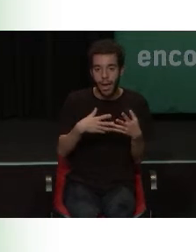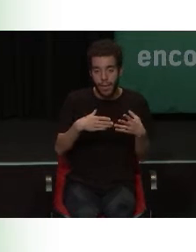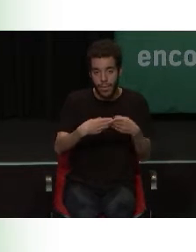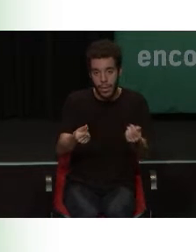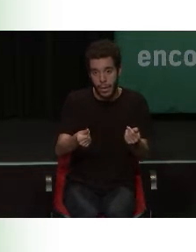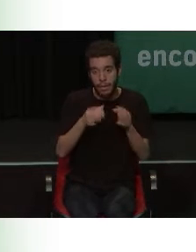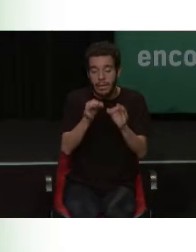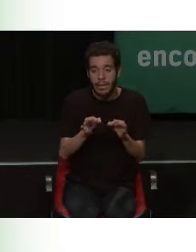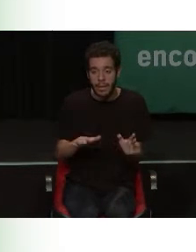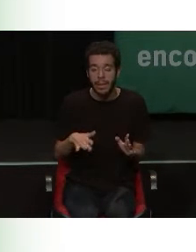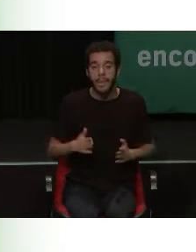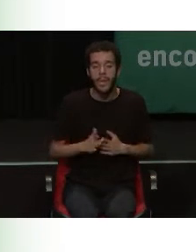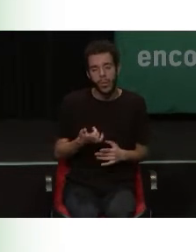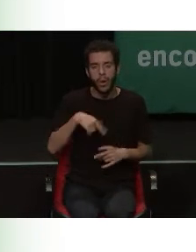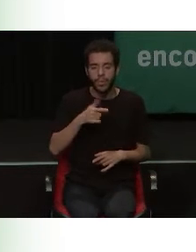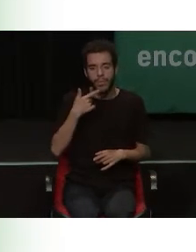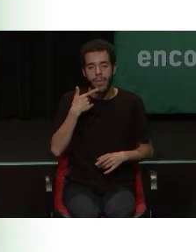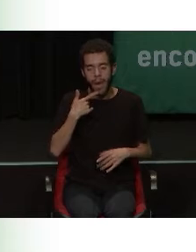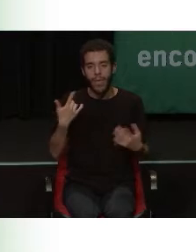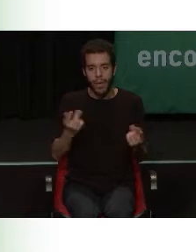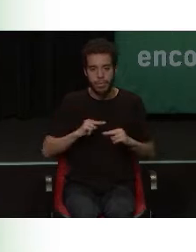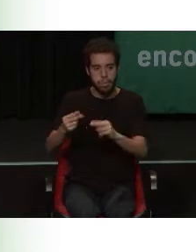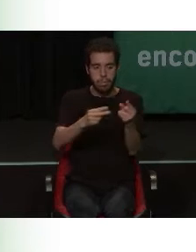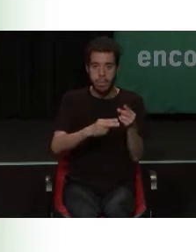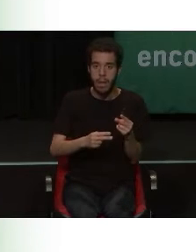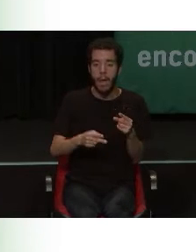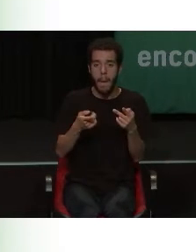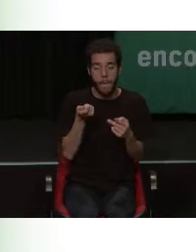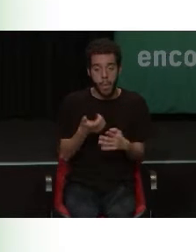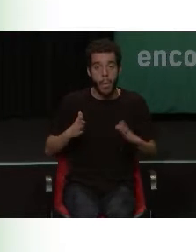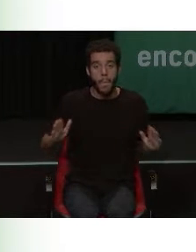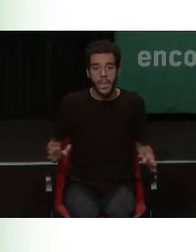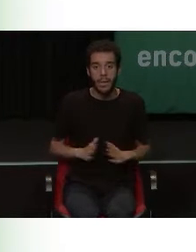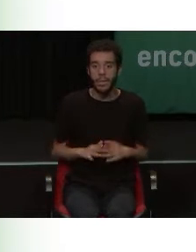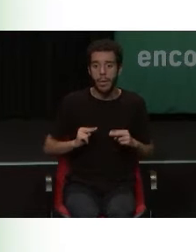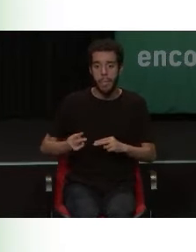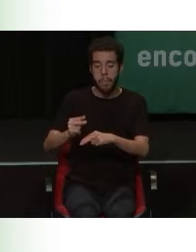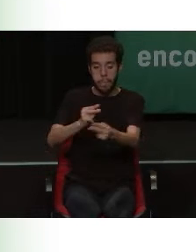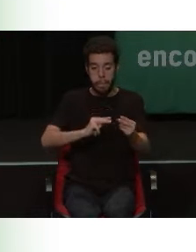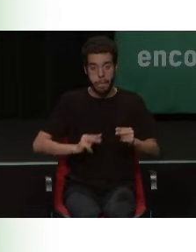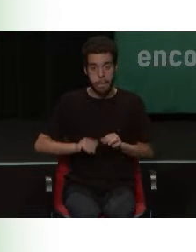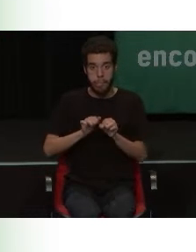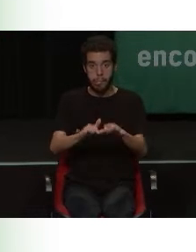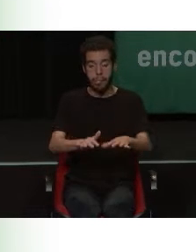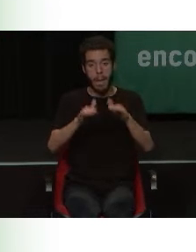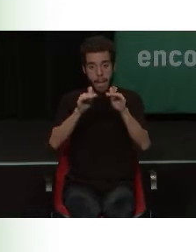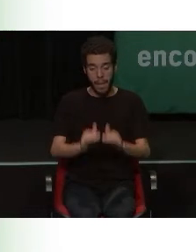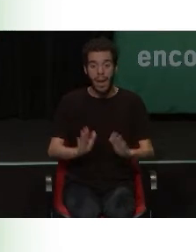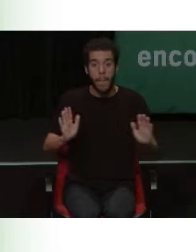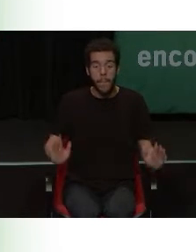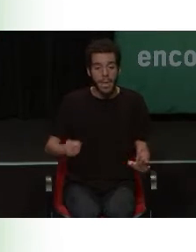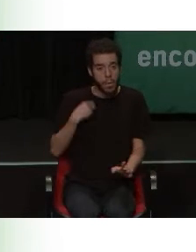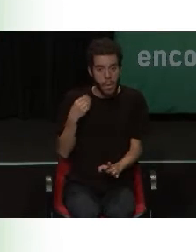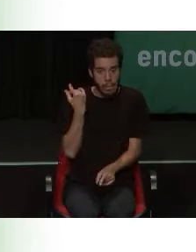multi-resistant bacteria, and we've seen that this transmission was low. However, this low